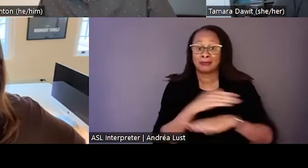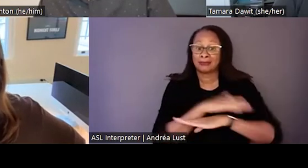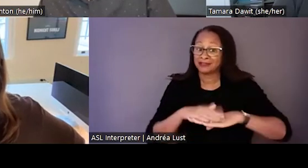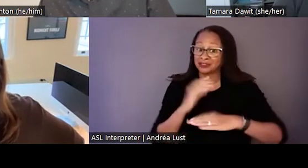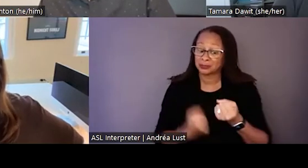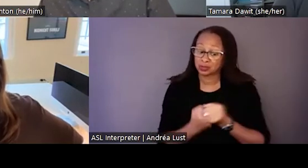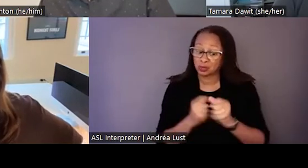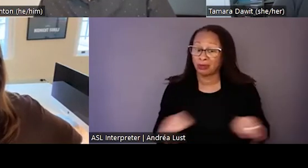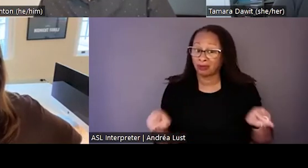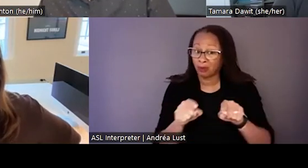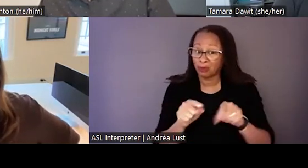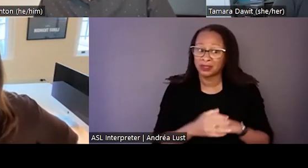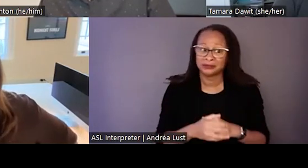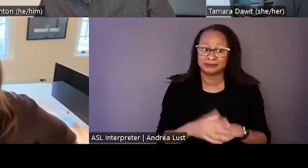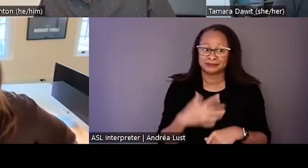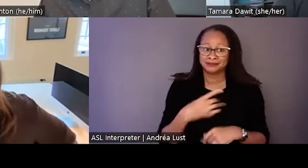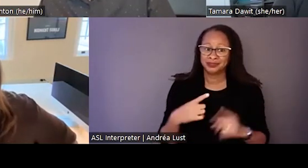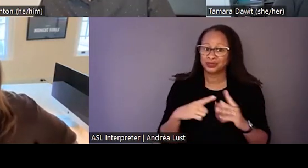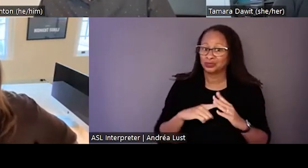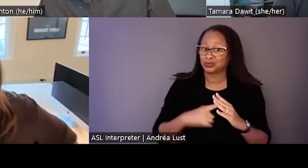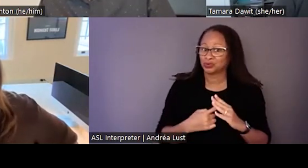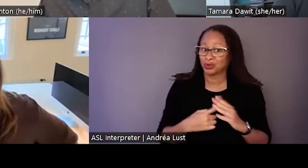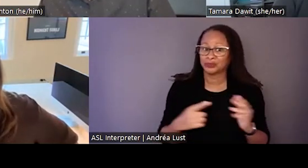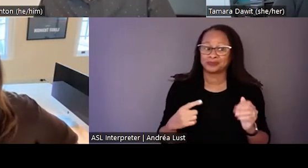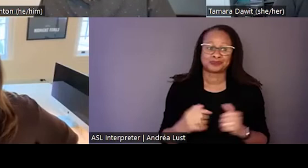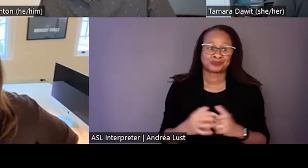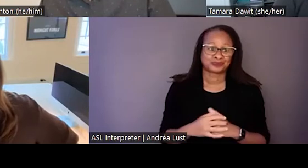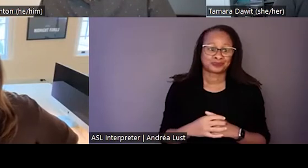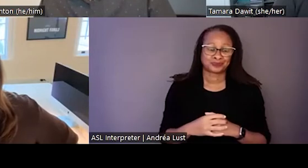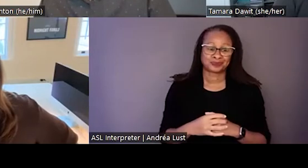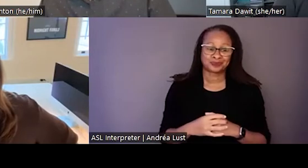to actually start